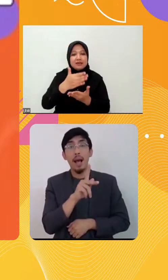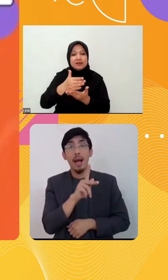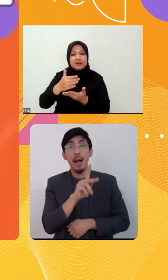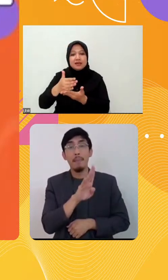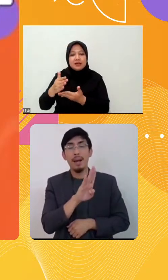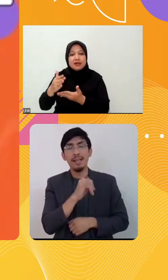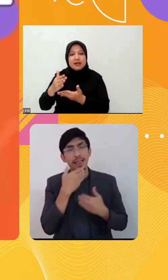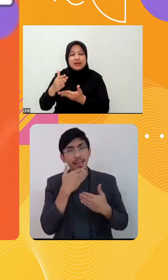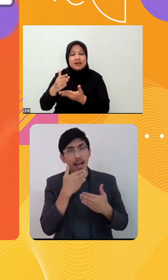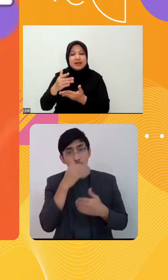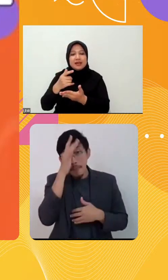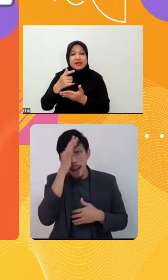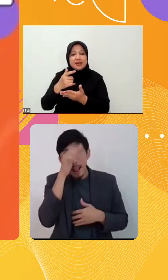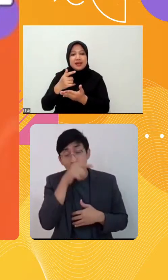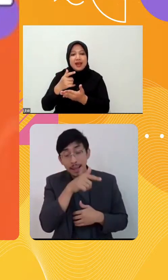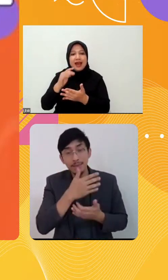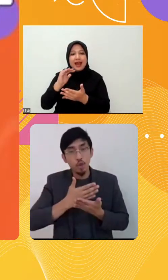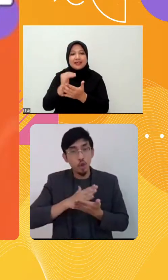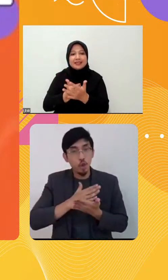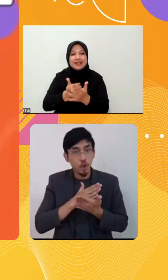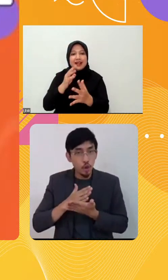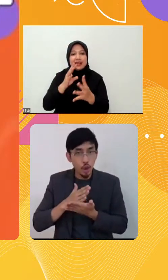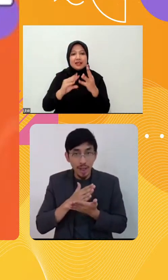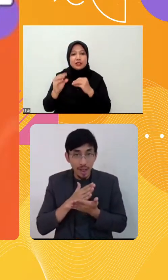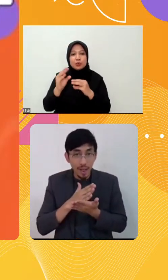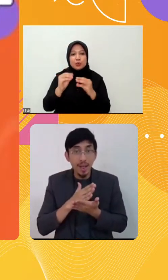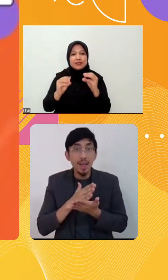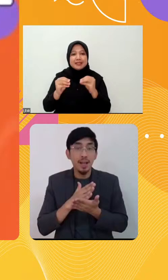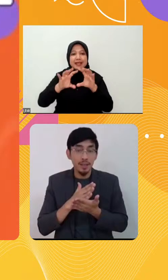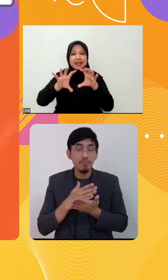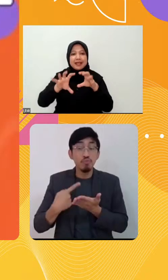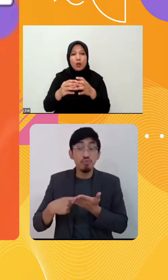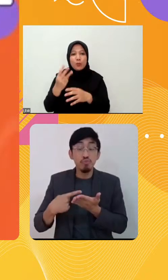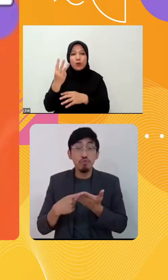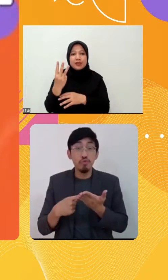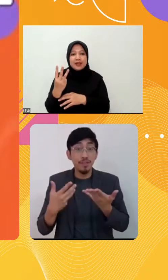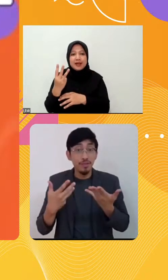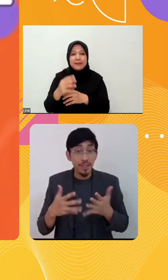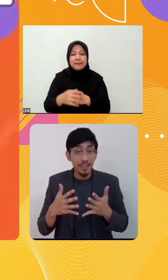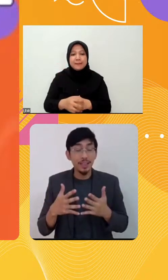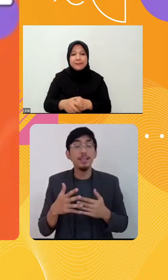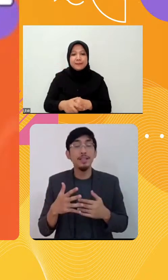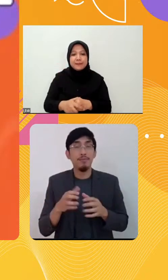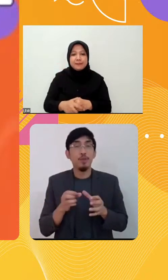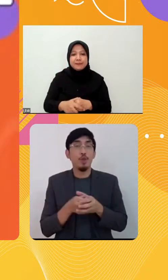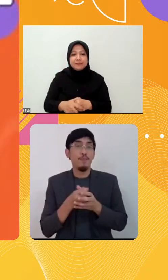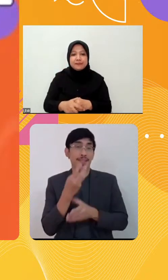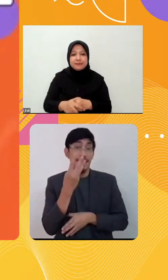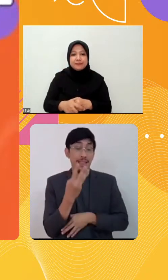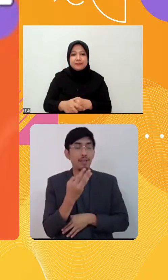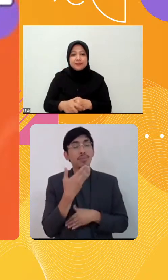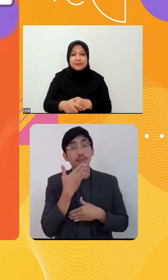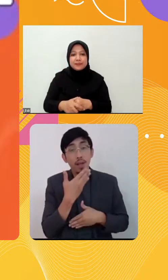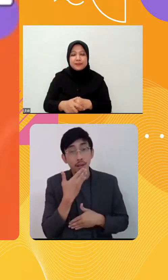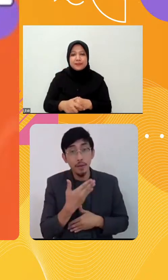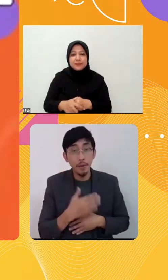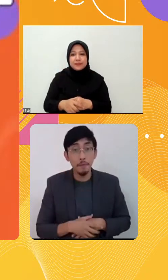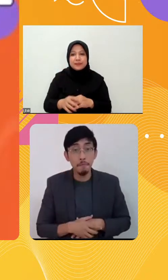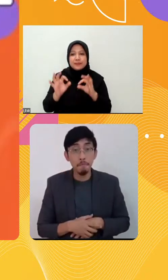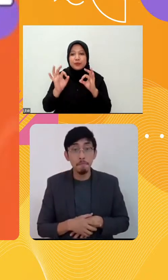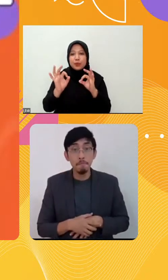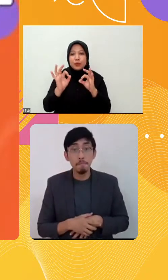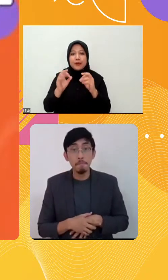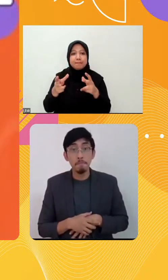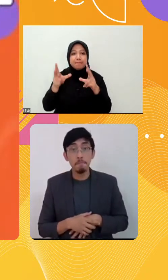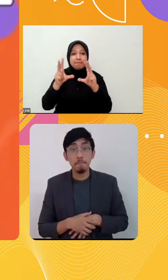discussion with room number 3 about comprehensiveness, relevance, and use. So the next